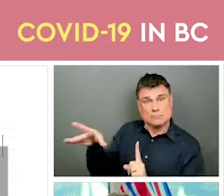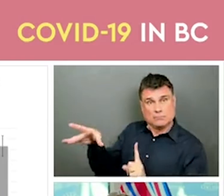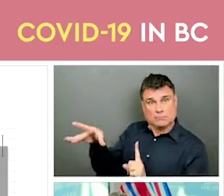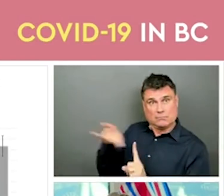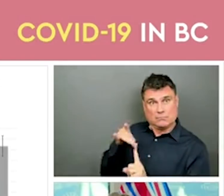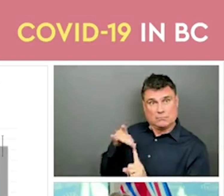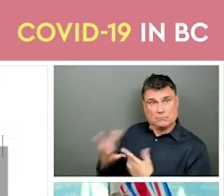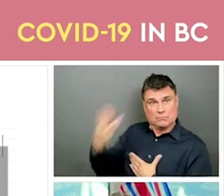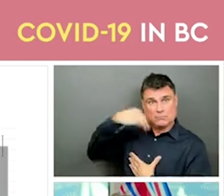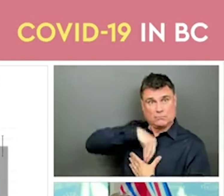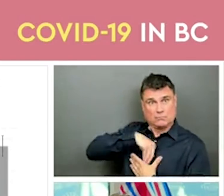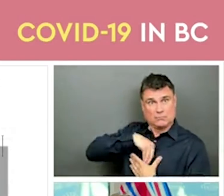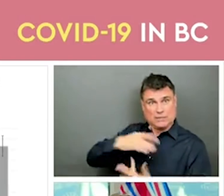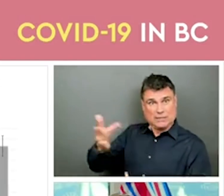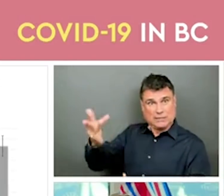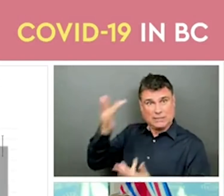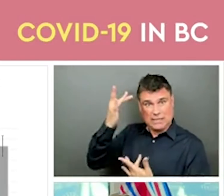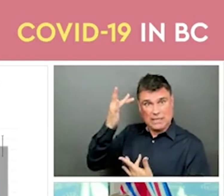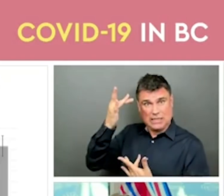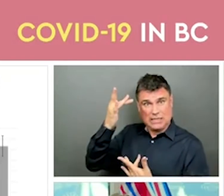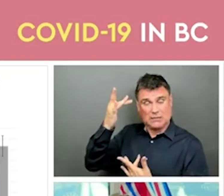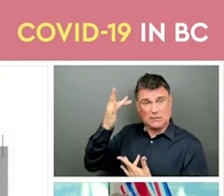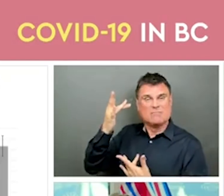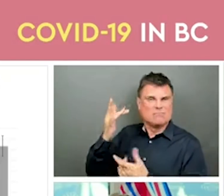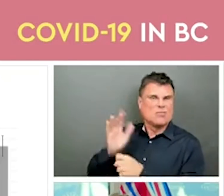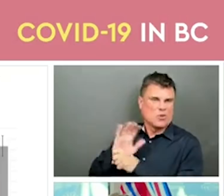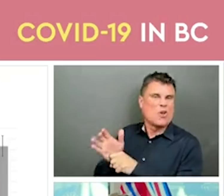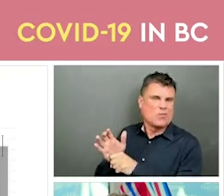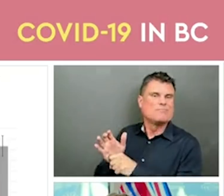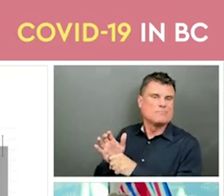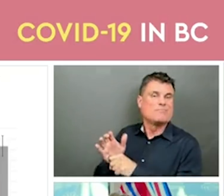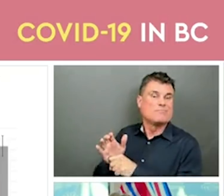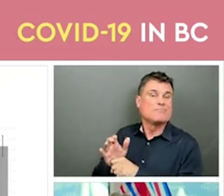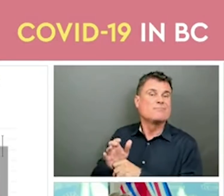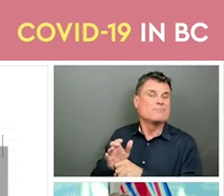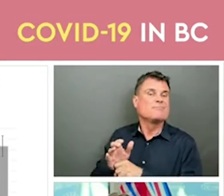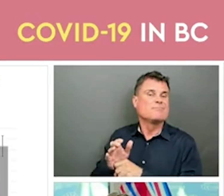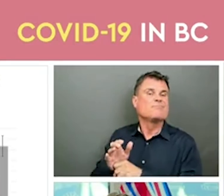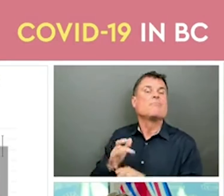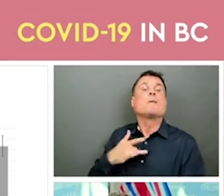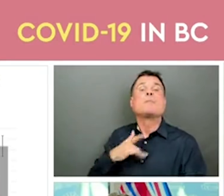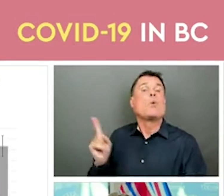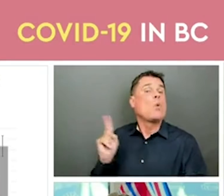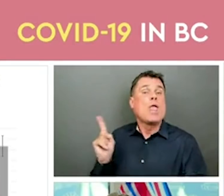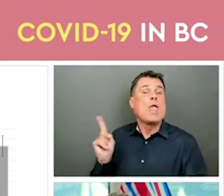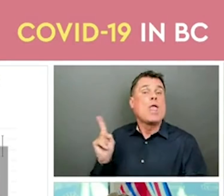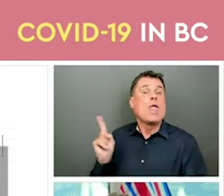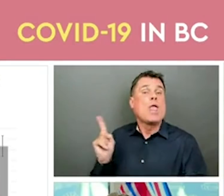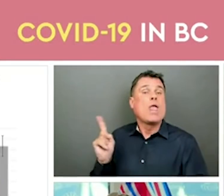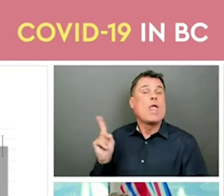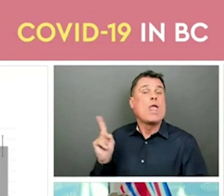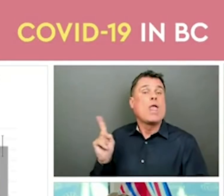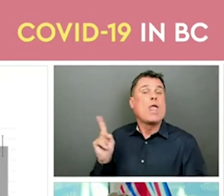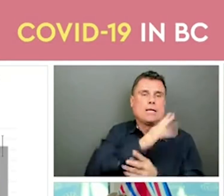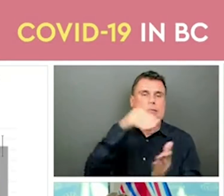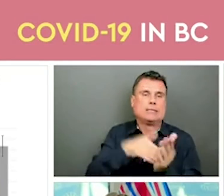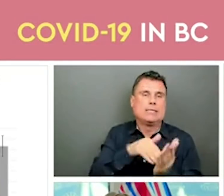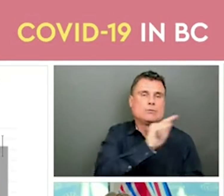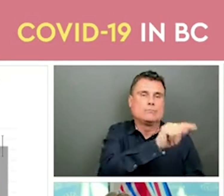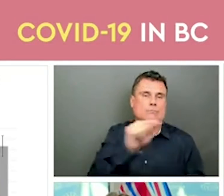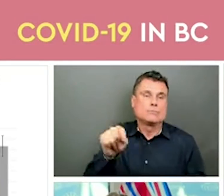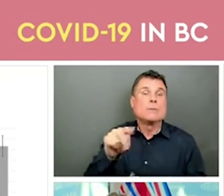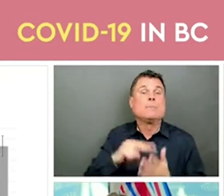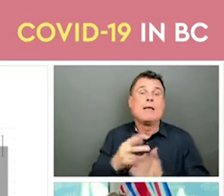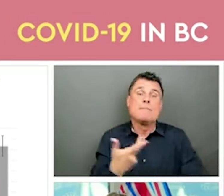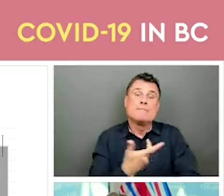were CoV-2, were people in long-term care. And this reflects the effectiveness of our program